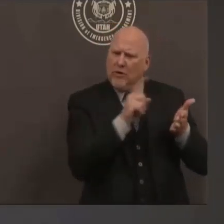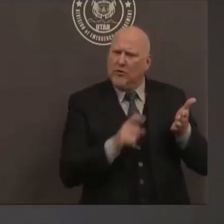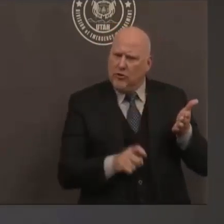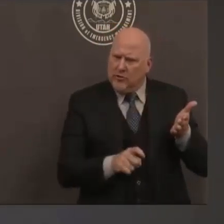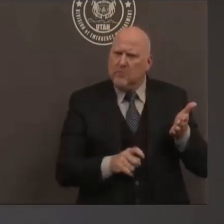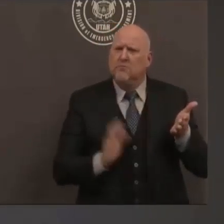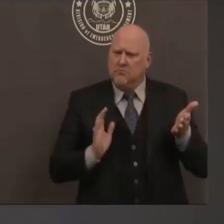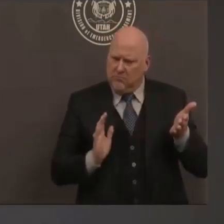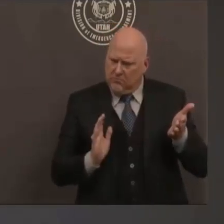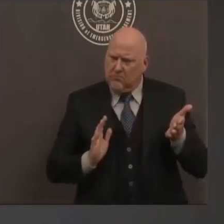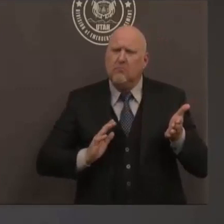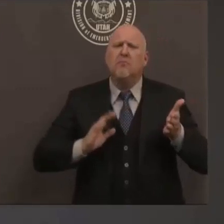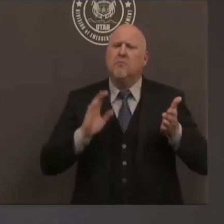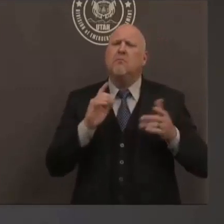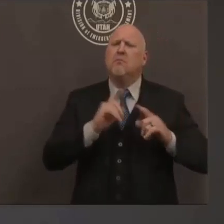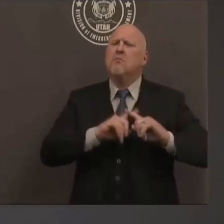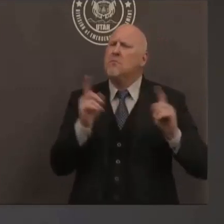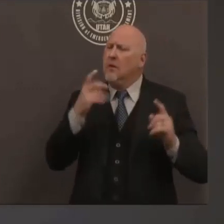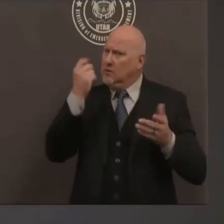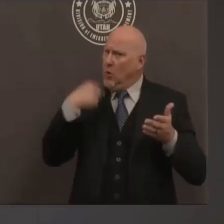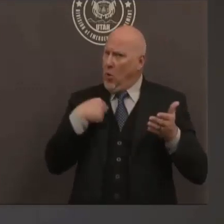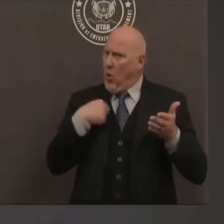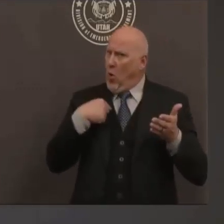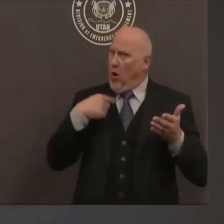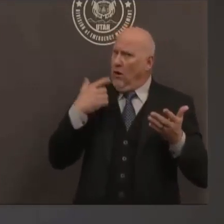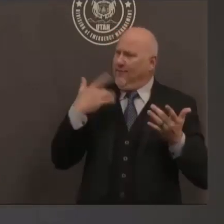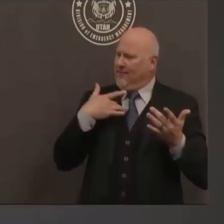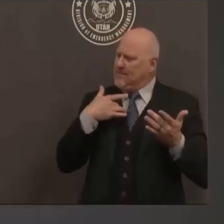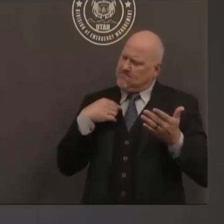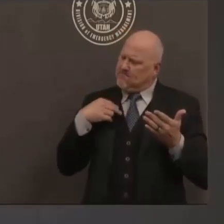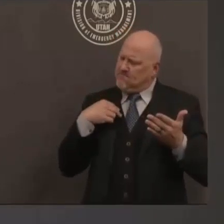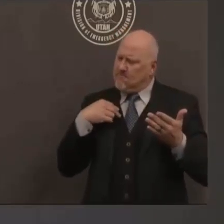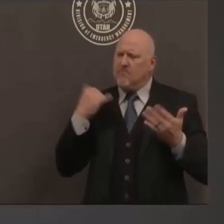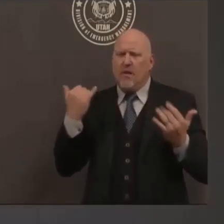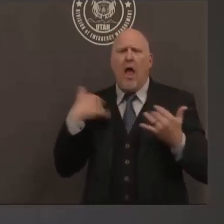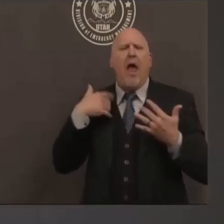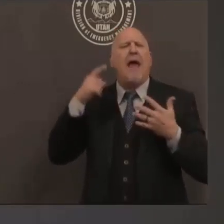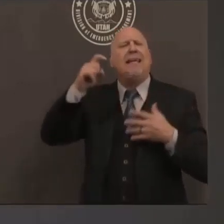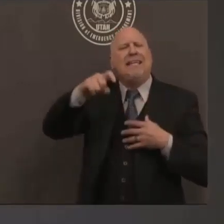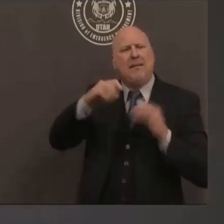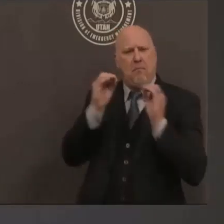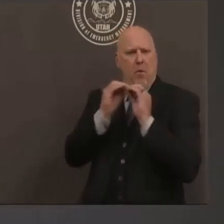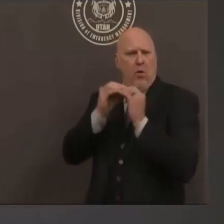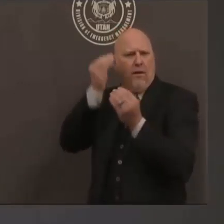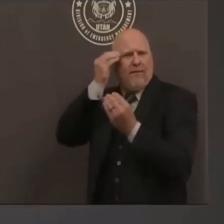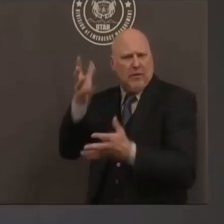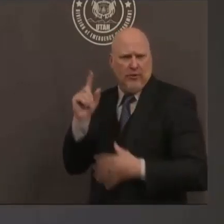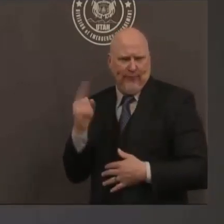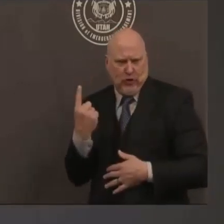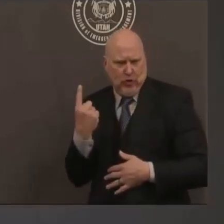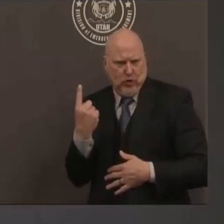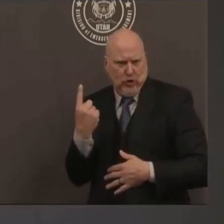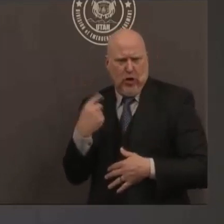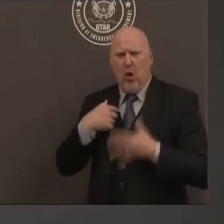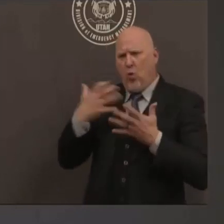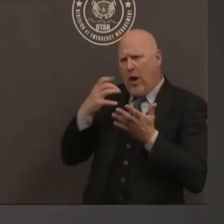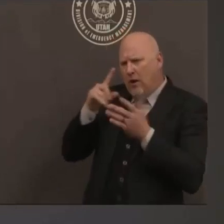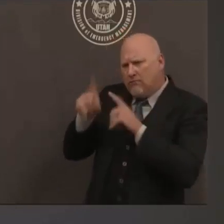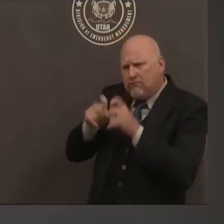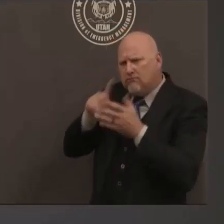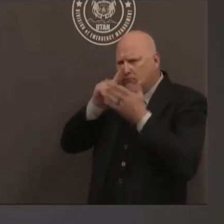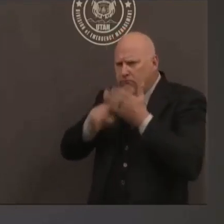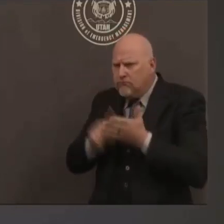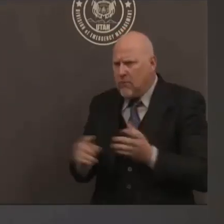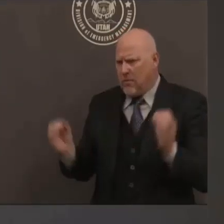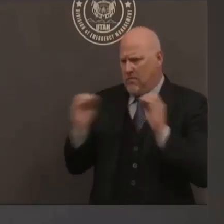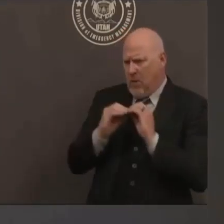to moderate risk, I'm going to ask the Public Health and the Economic Emergency Commission to come back with some specific recommendations